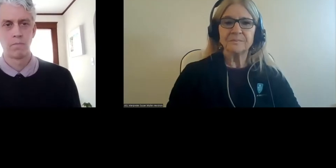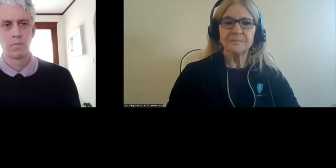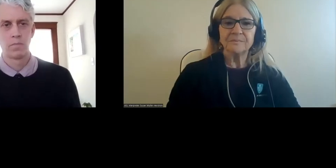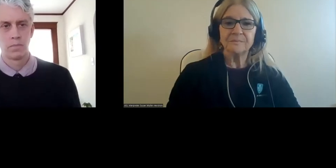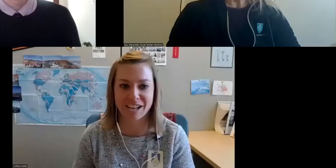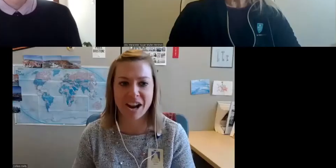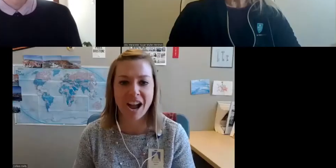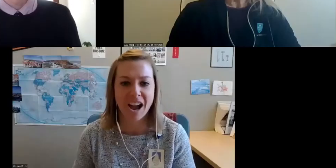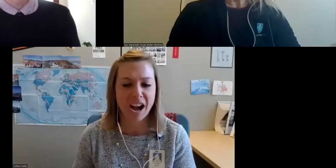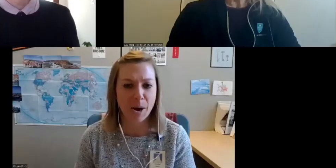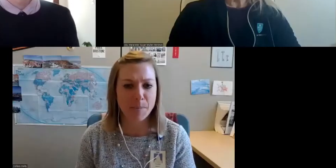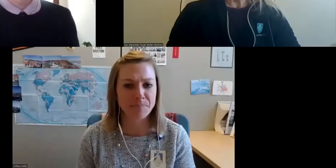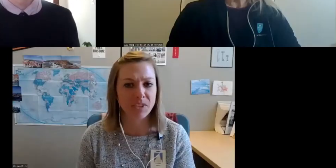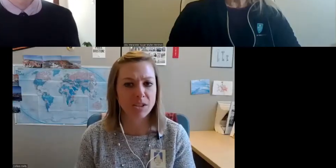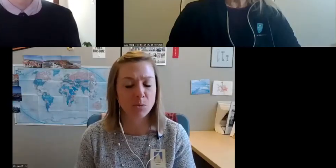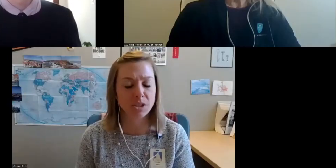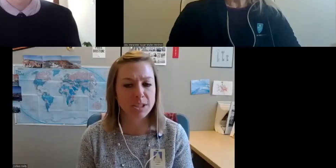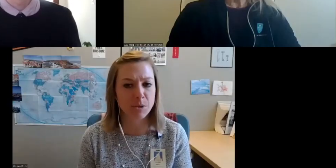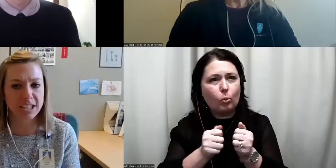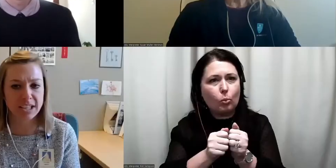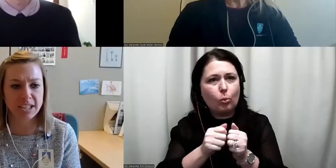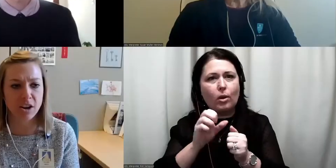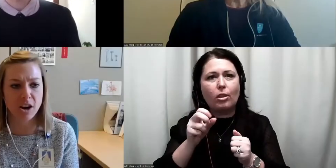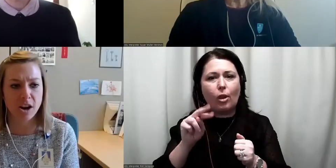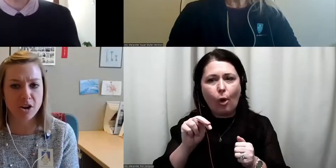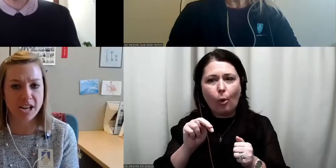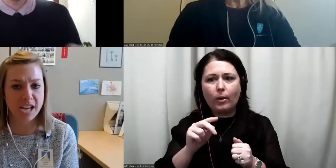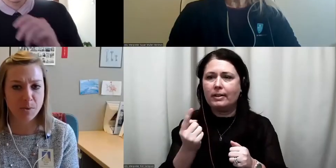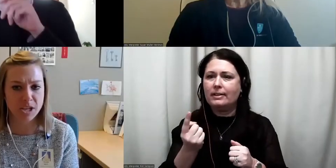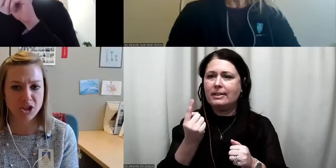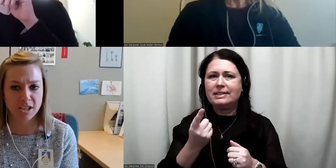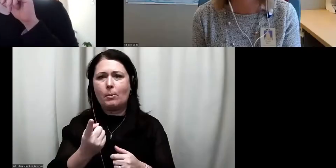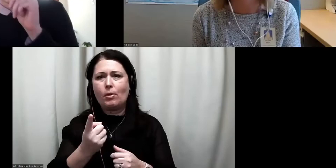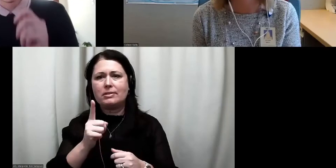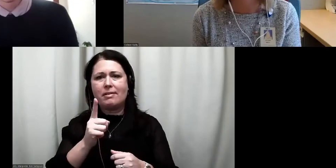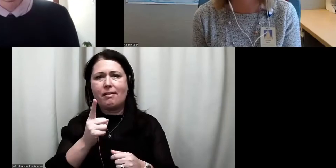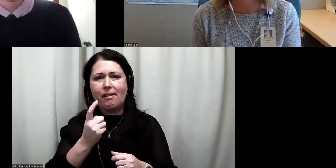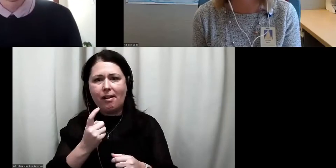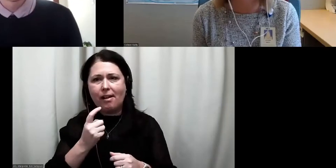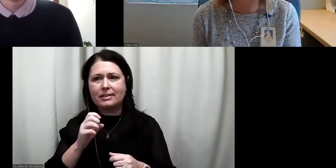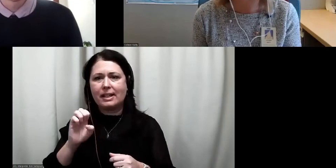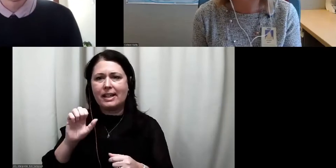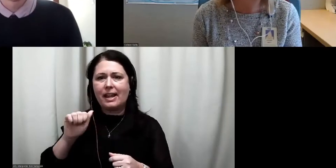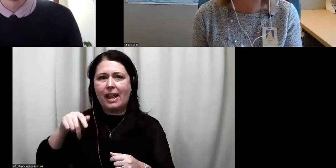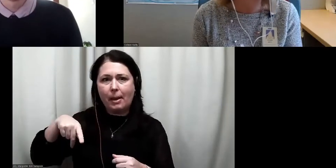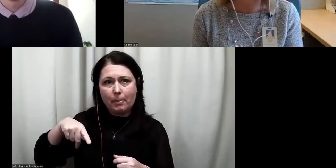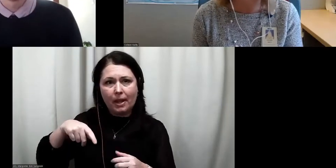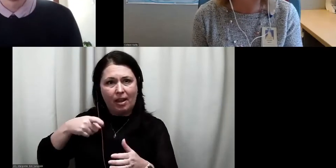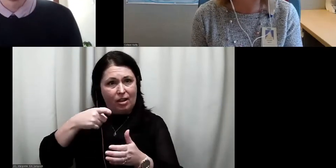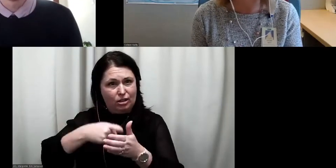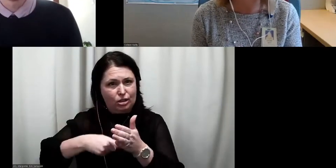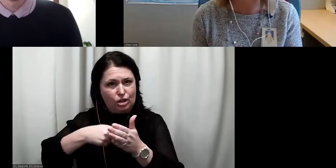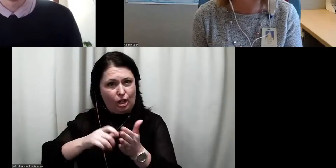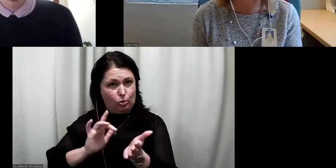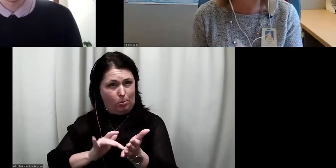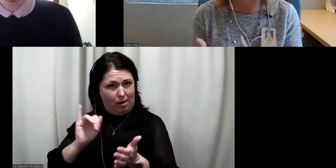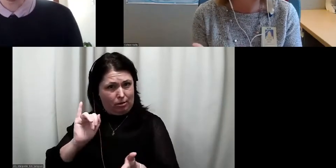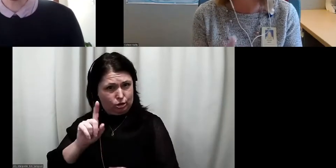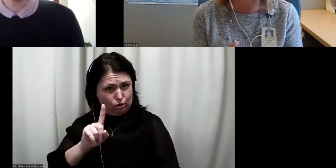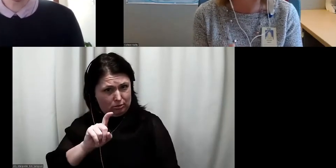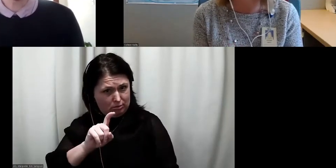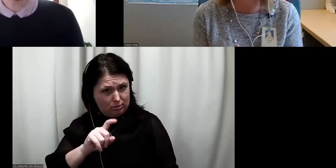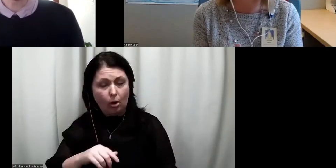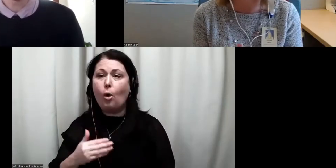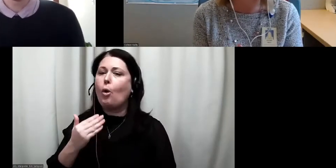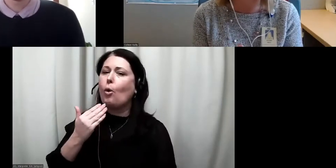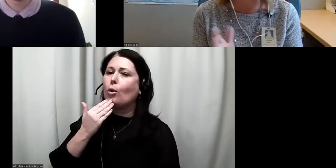because you were just chatting. Someone is asking, are EAP sessions charged to medical insurance? I believe. Oh,